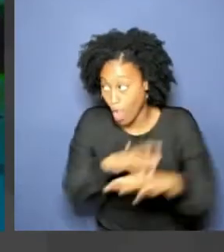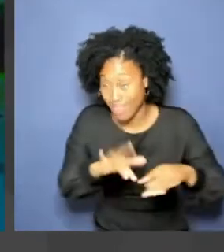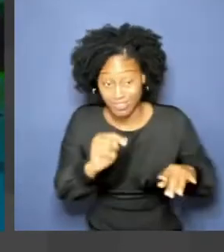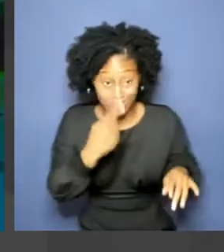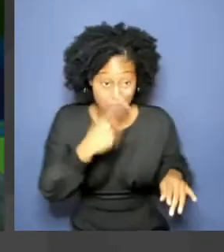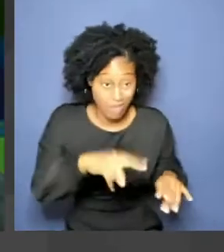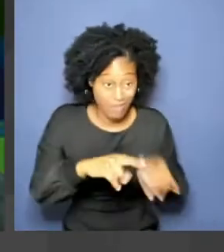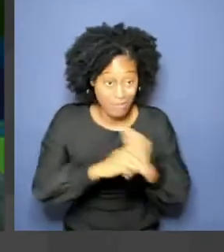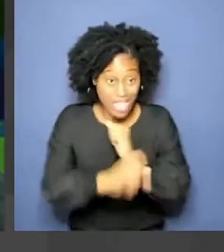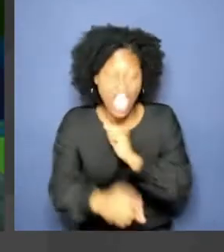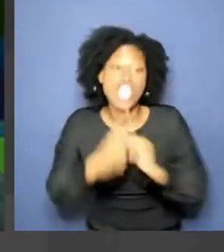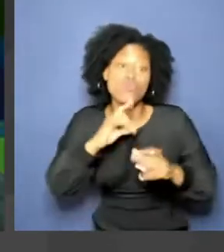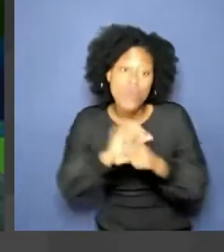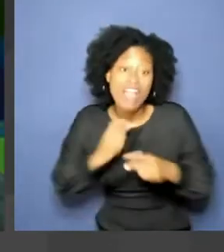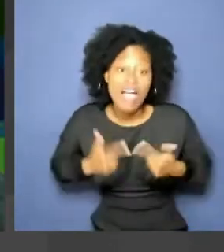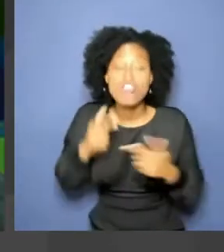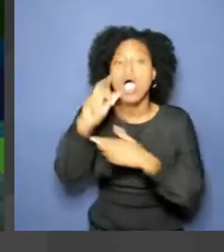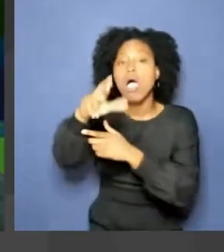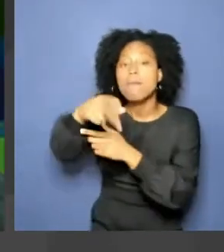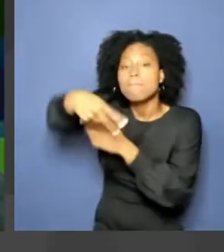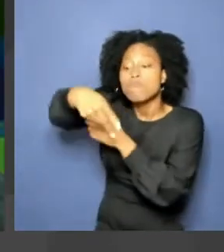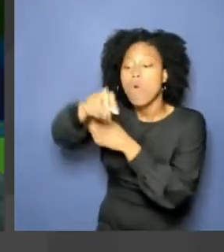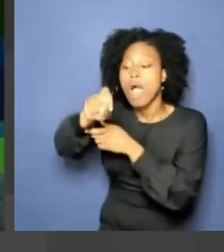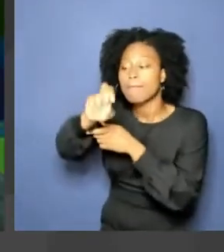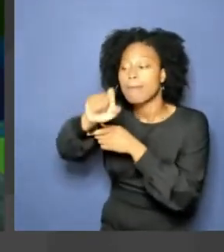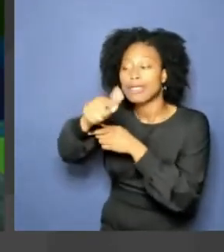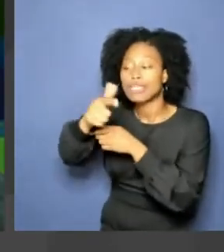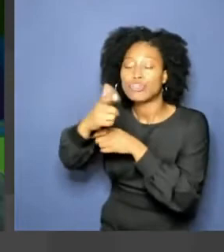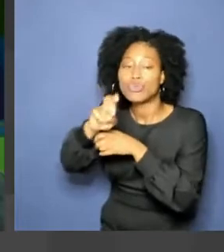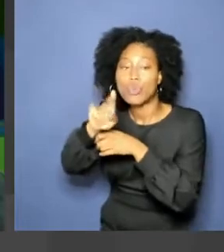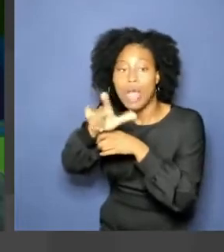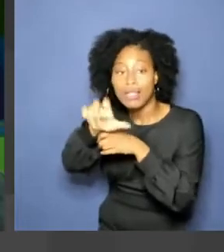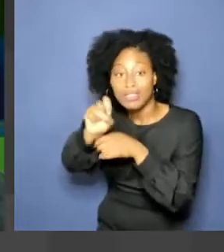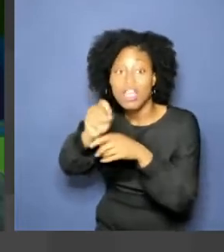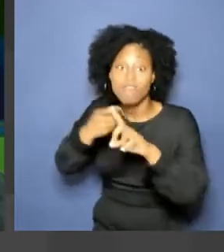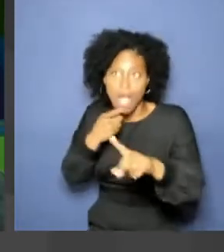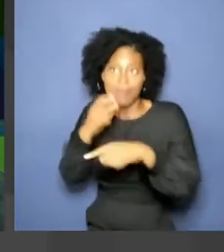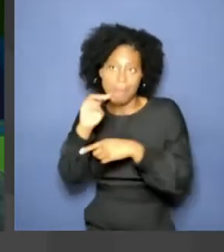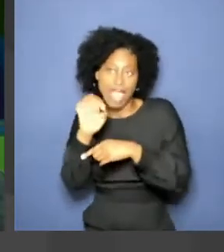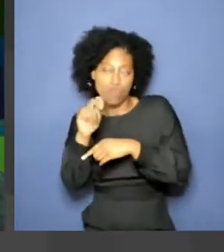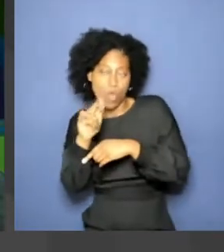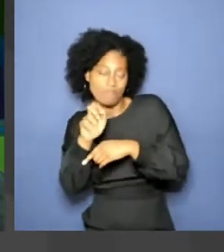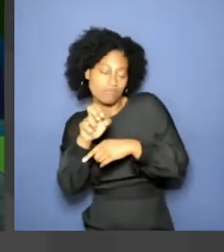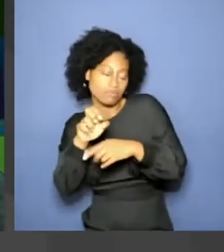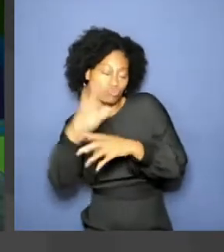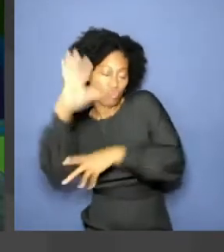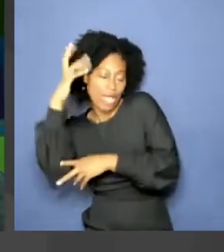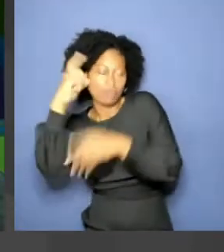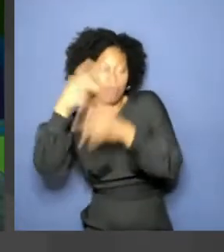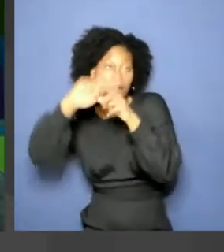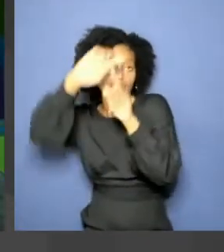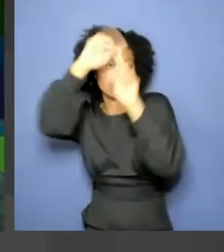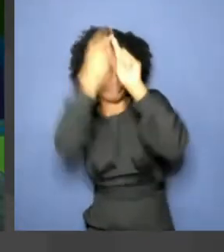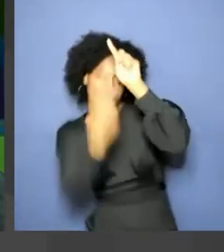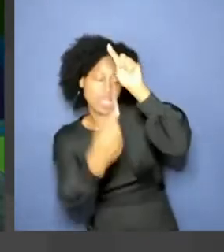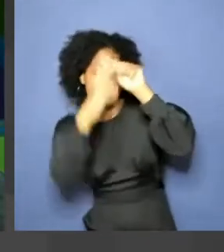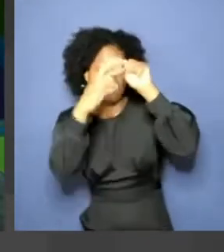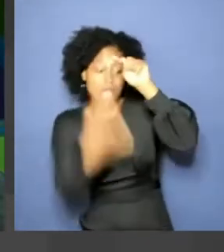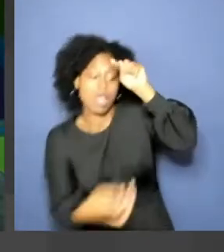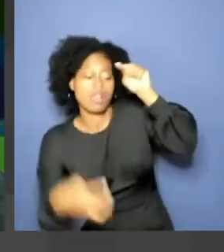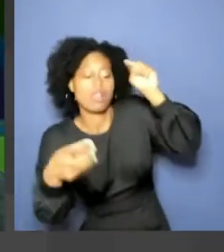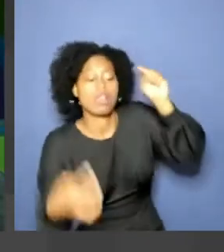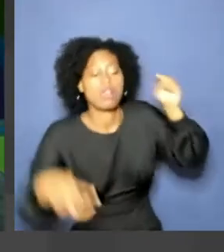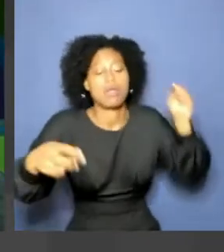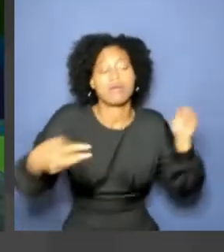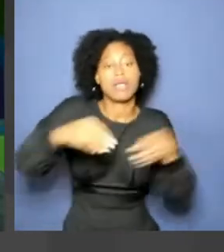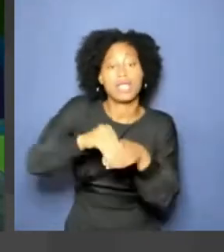in real life, the propagules grow, like I said, from the mangrove tree. And then when they fall into the water, or like let's say they fall into water, they can float for up to a